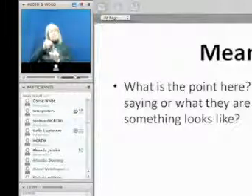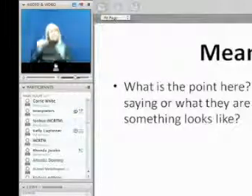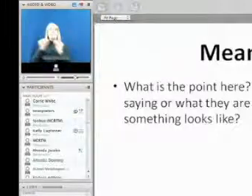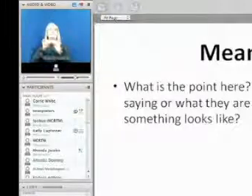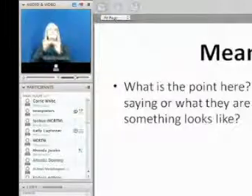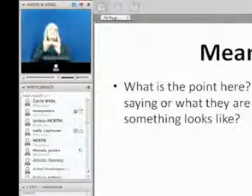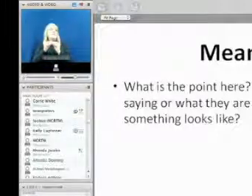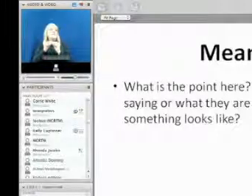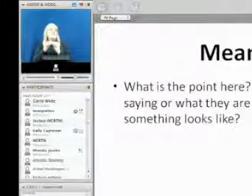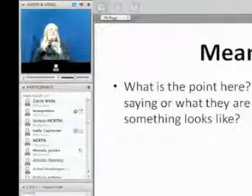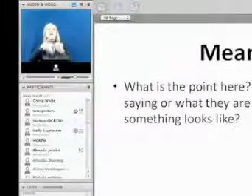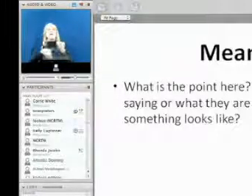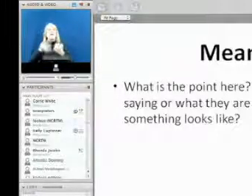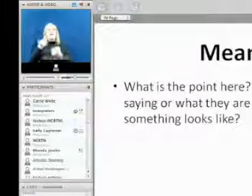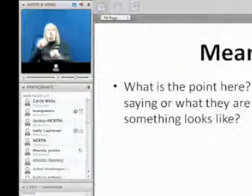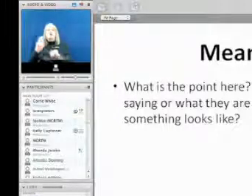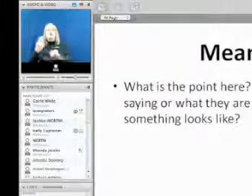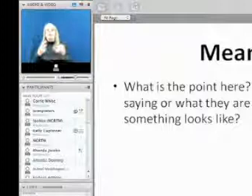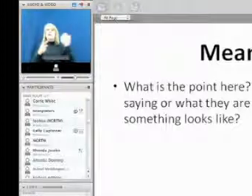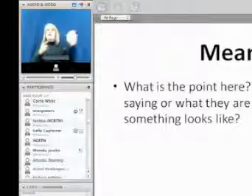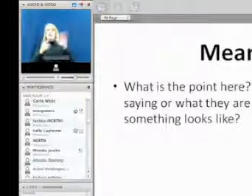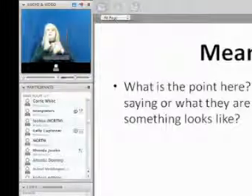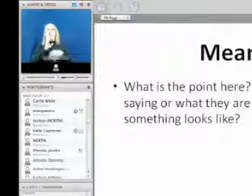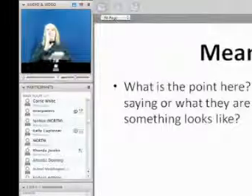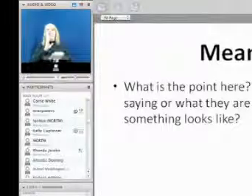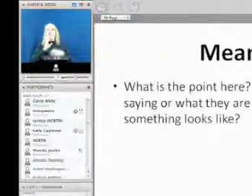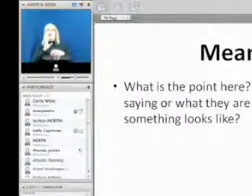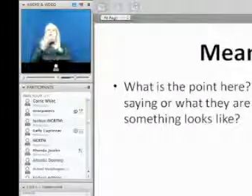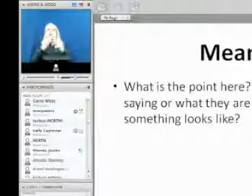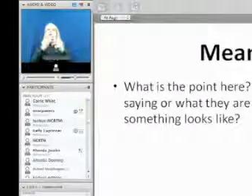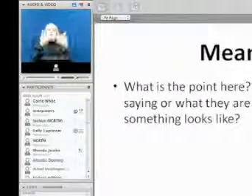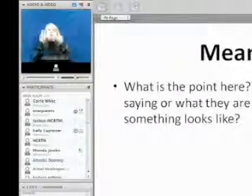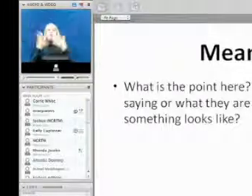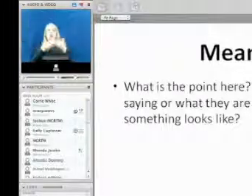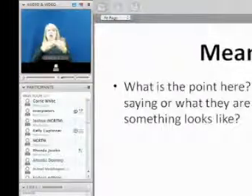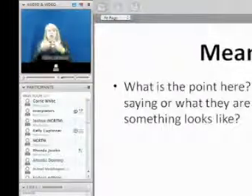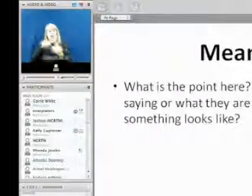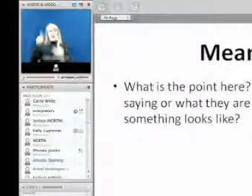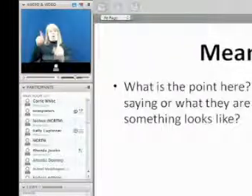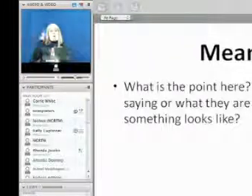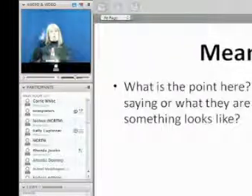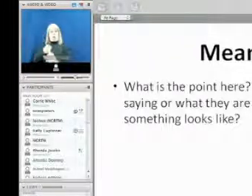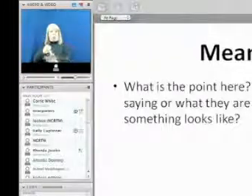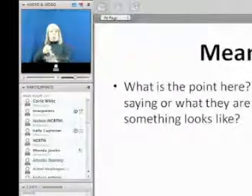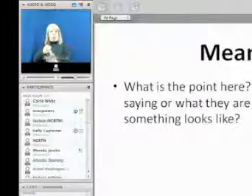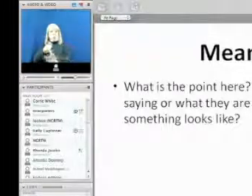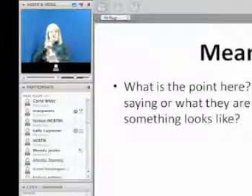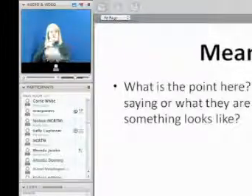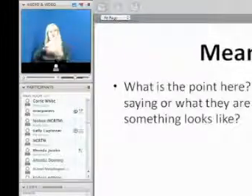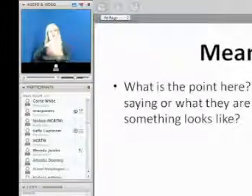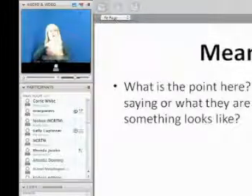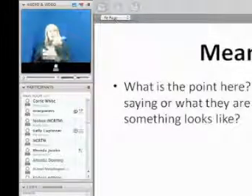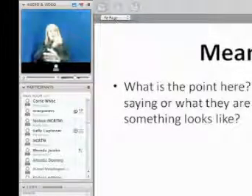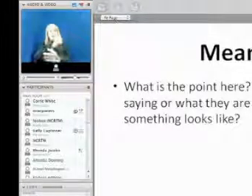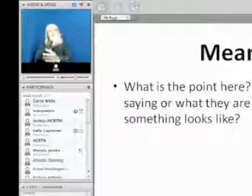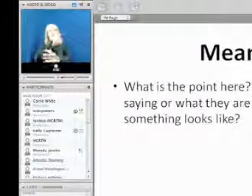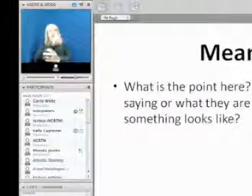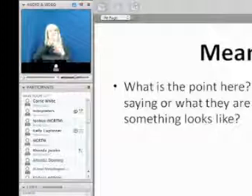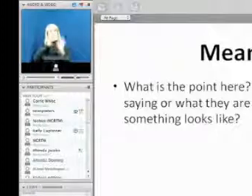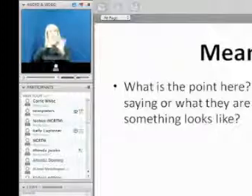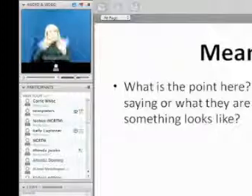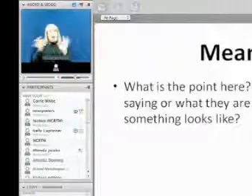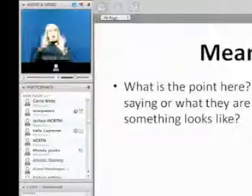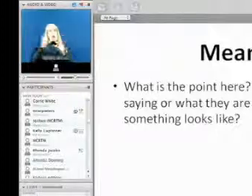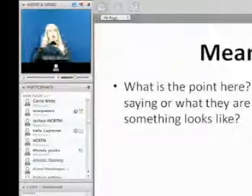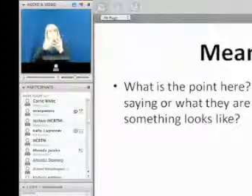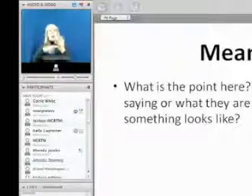than just what the person said. We're asking, what is the point here? So is it what the person is saying, or what they are doing, or